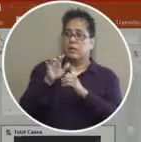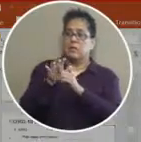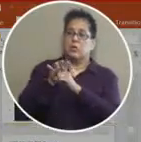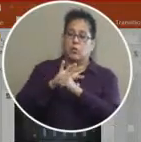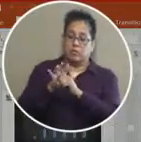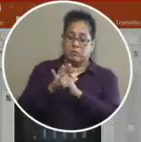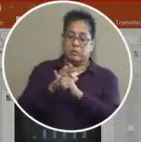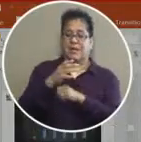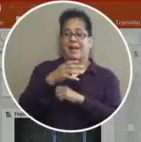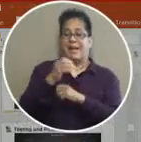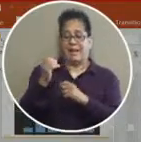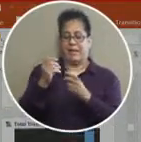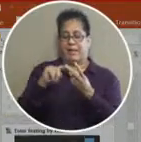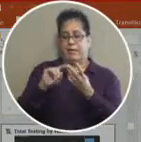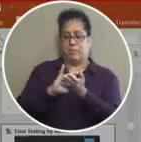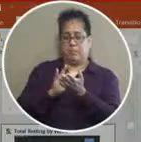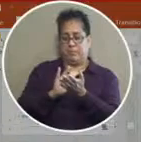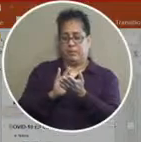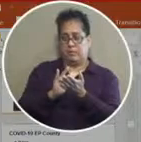and had underlying